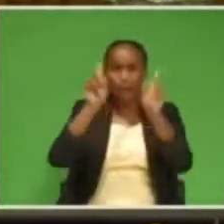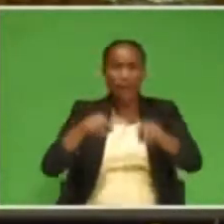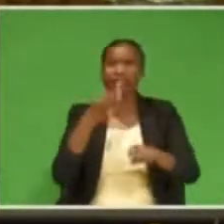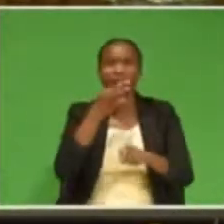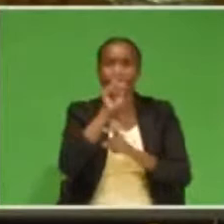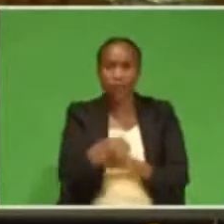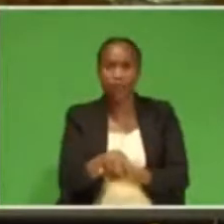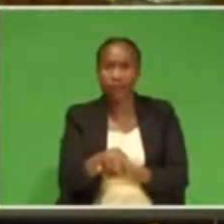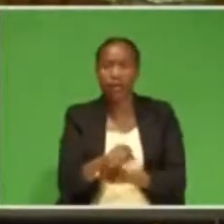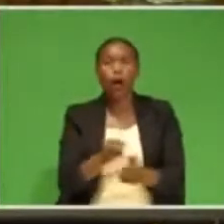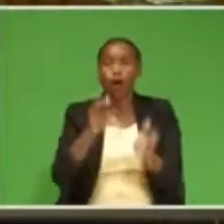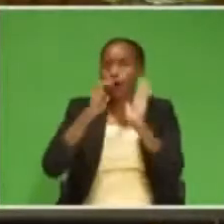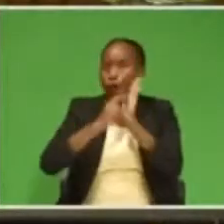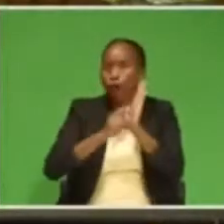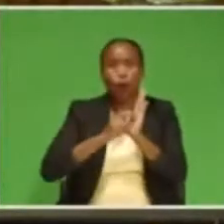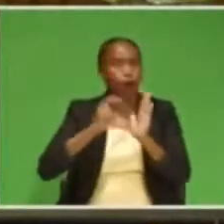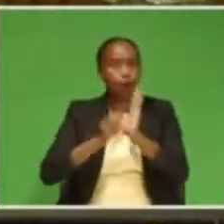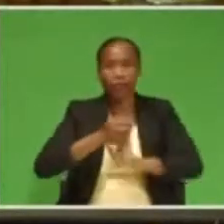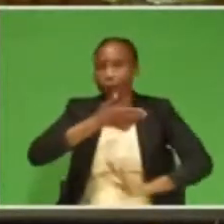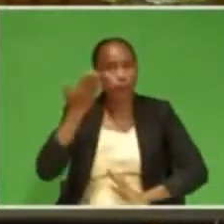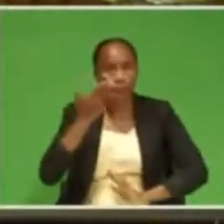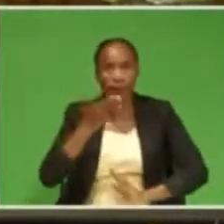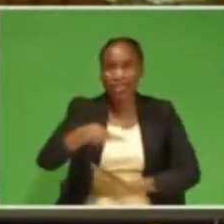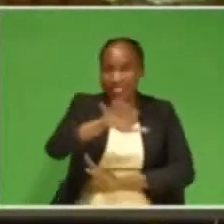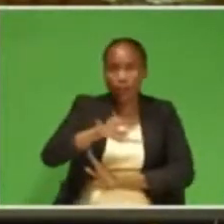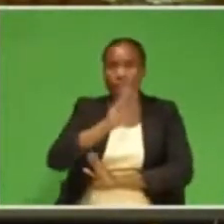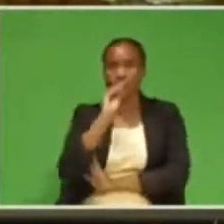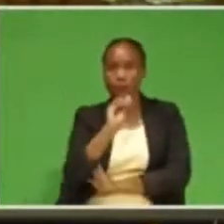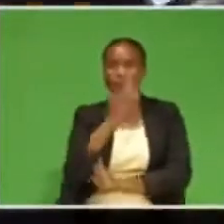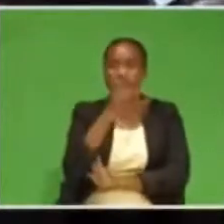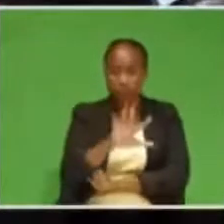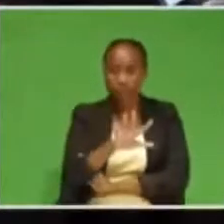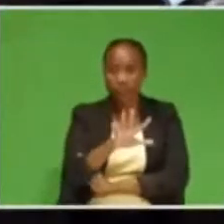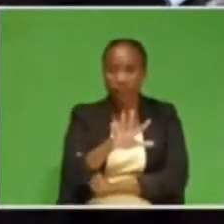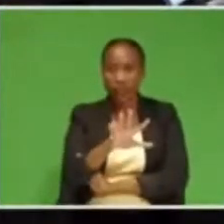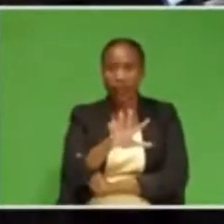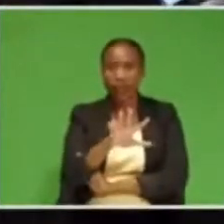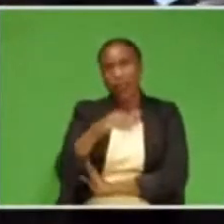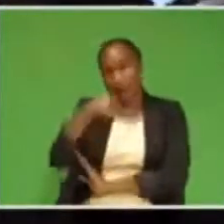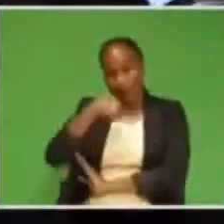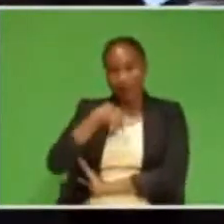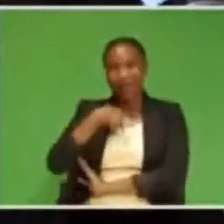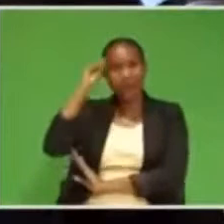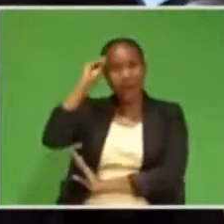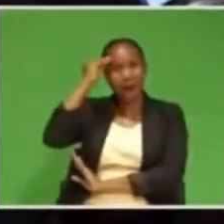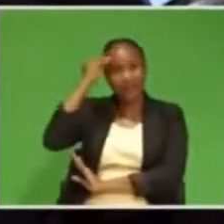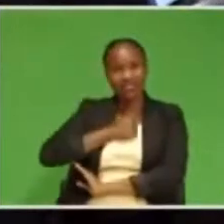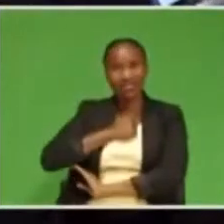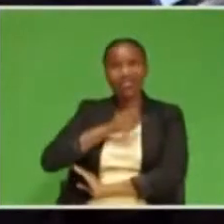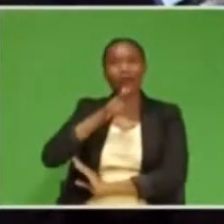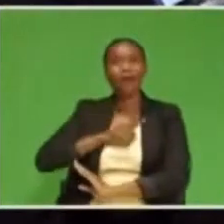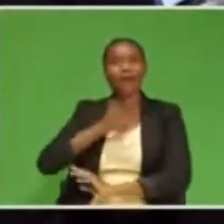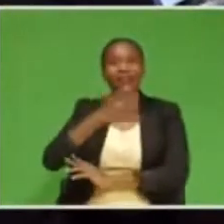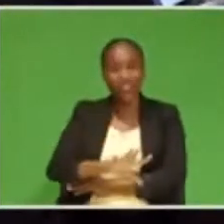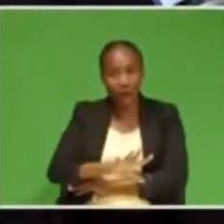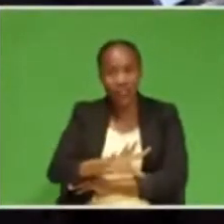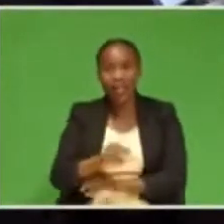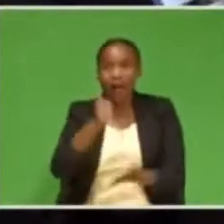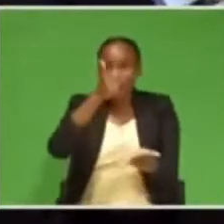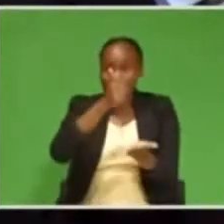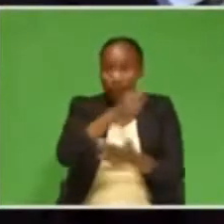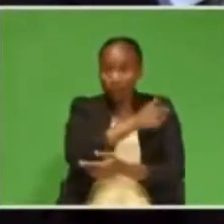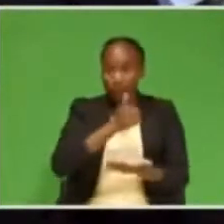rules, here was a situation, my common sense tells me that a president is sitting